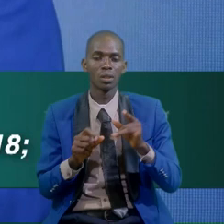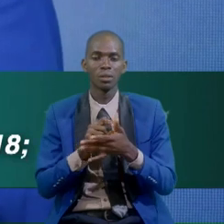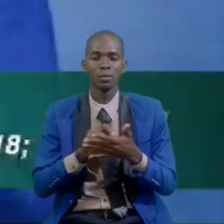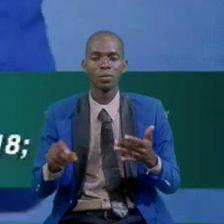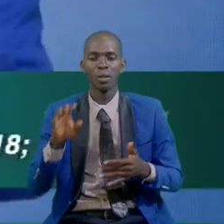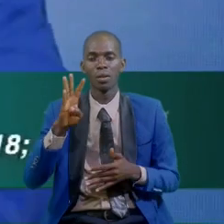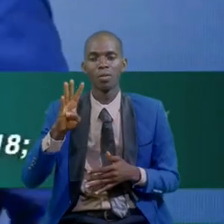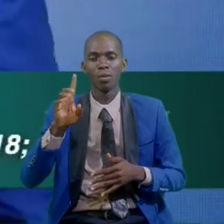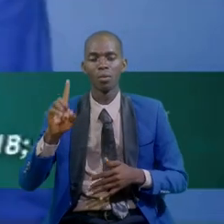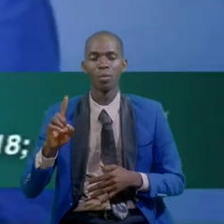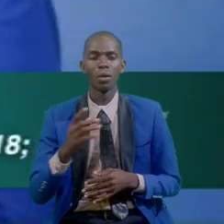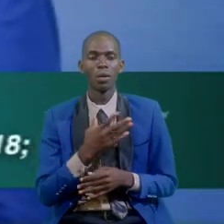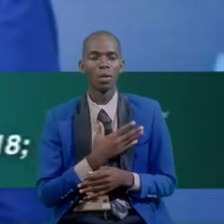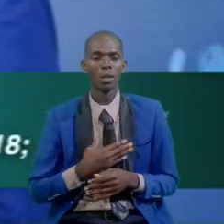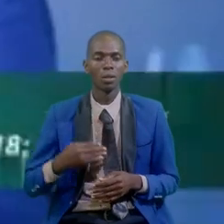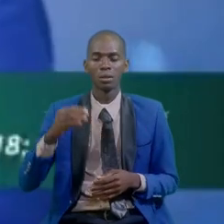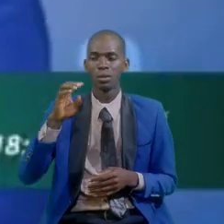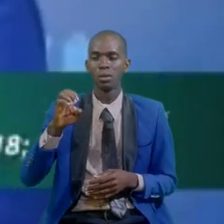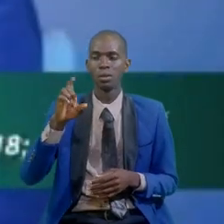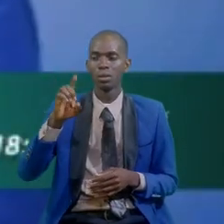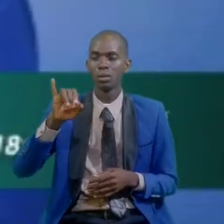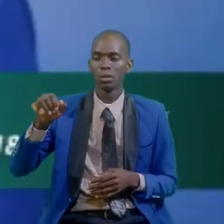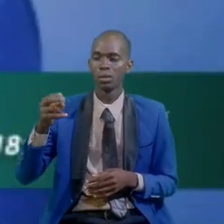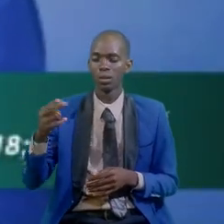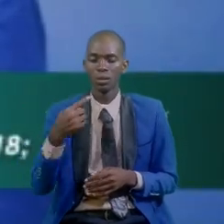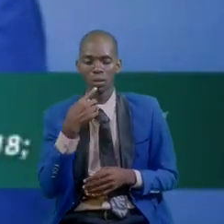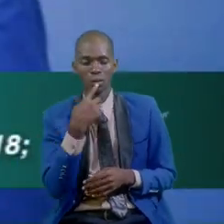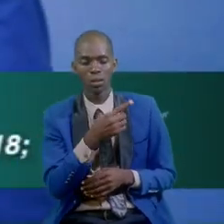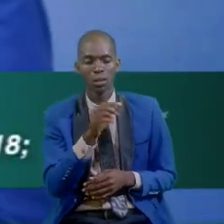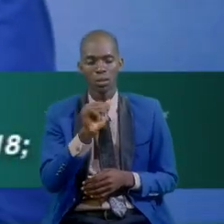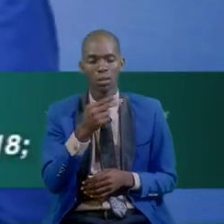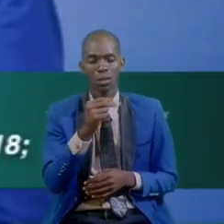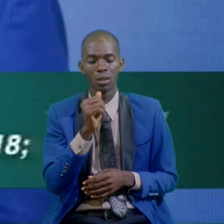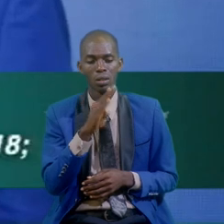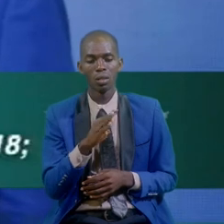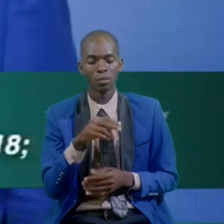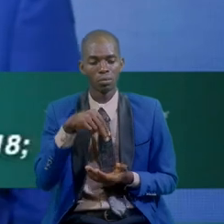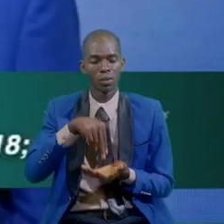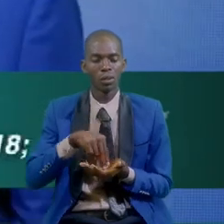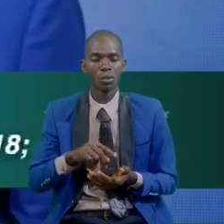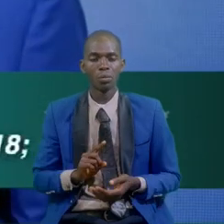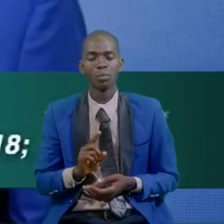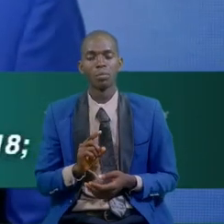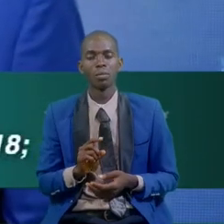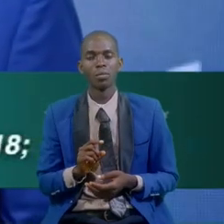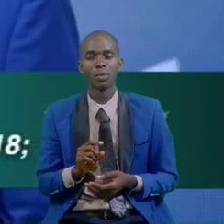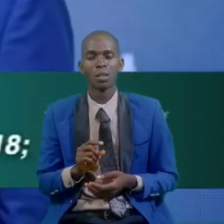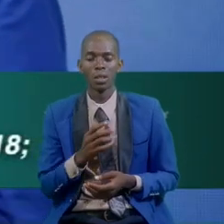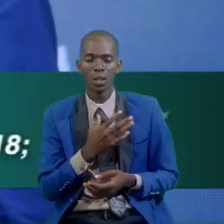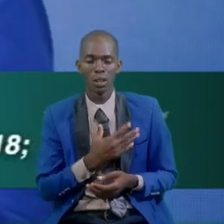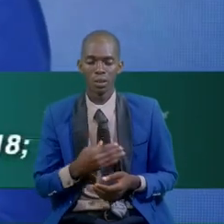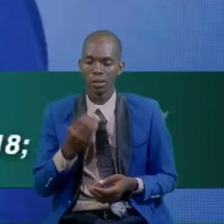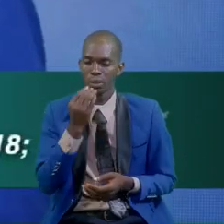41, and Elijah said to Ahab, "Get thee up and eat